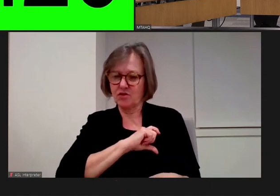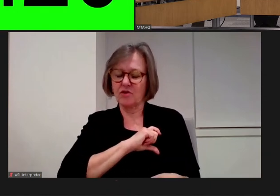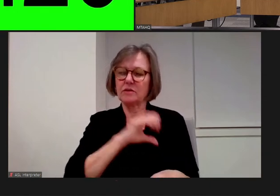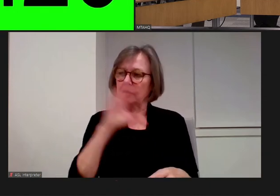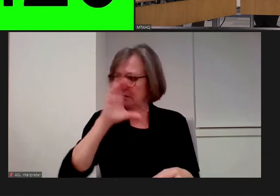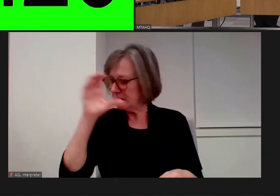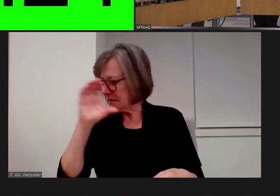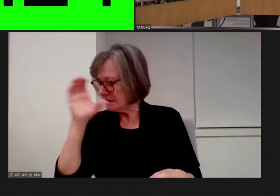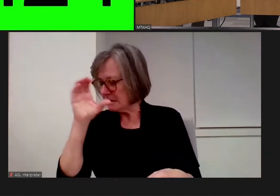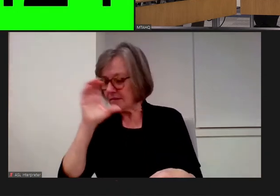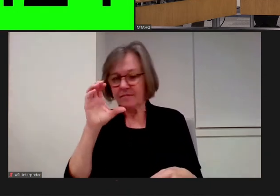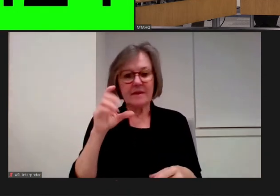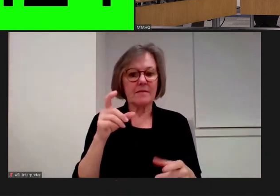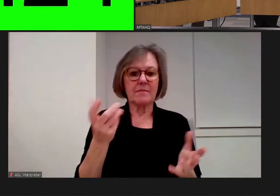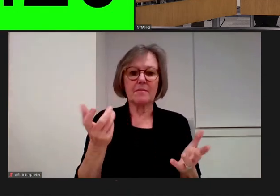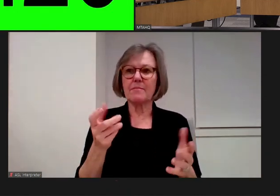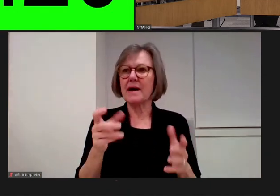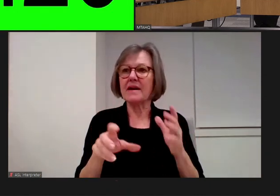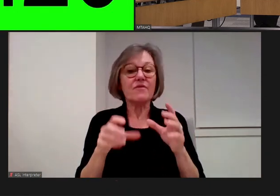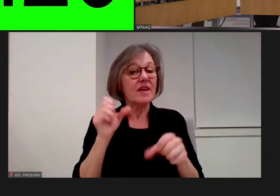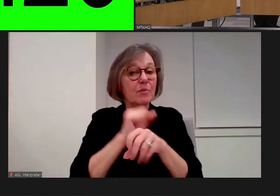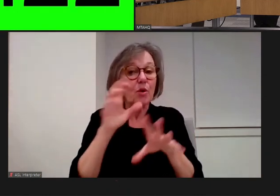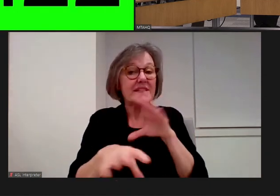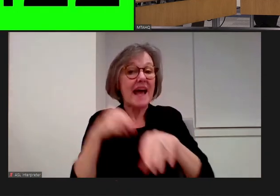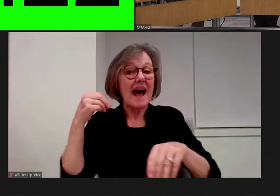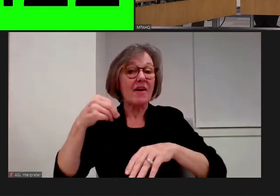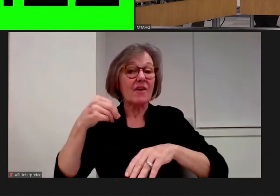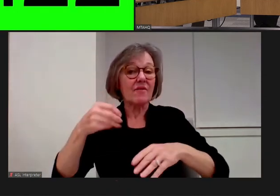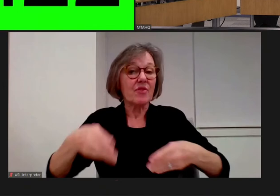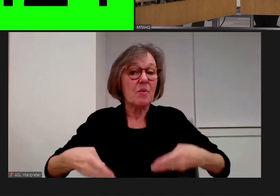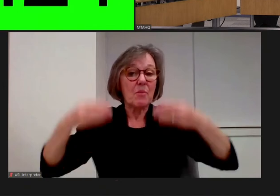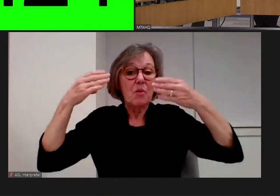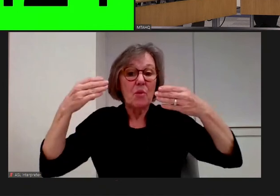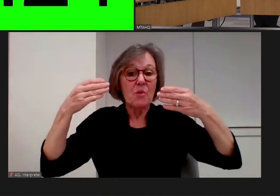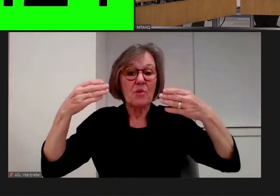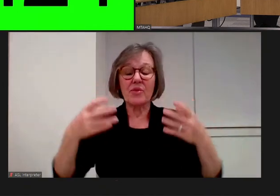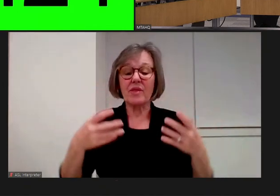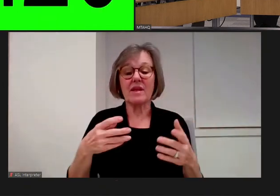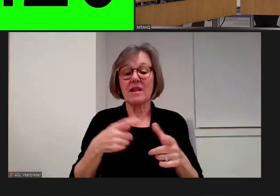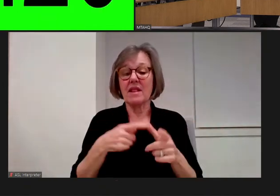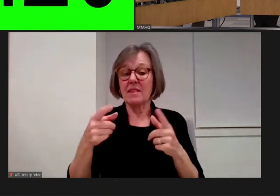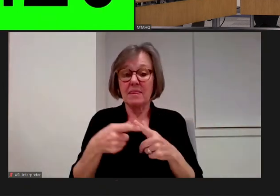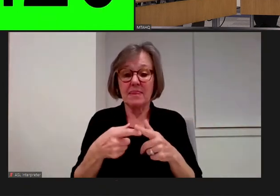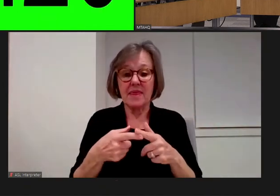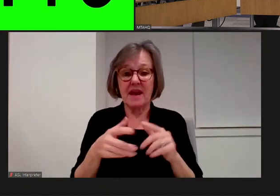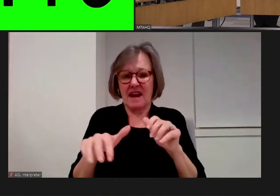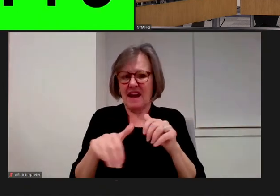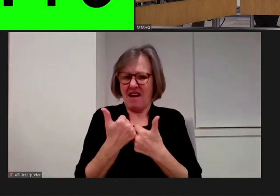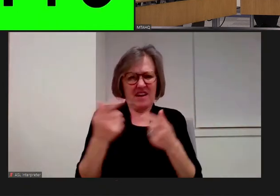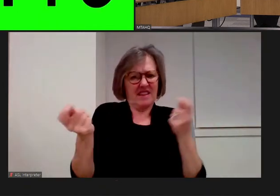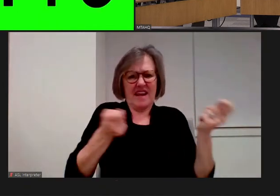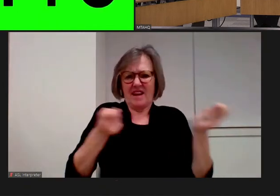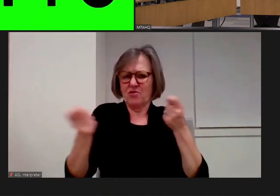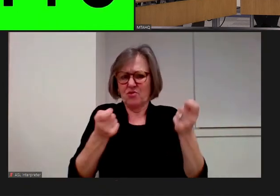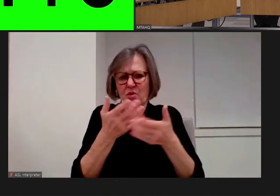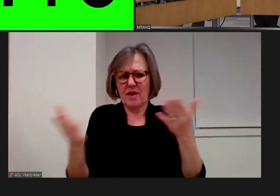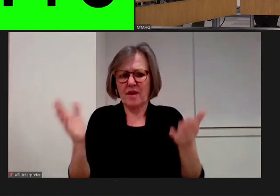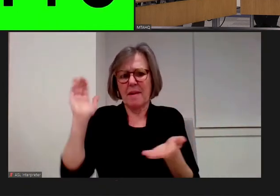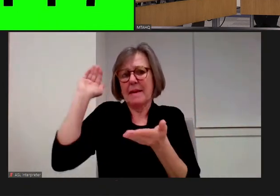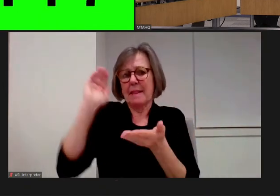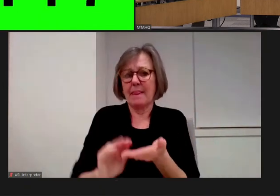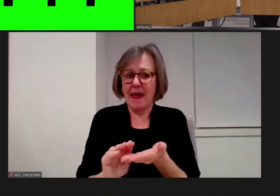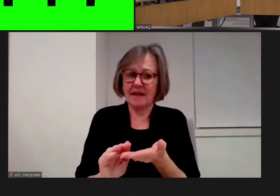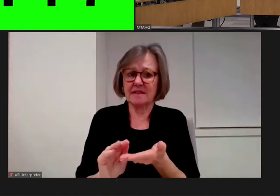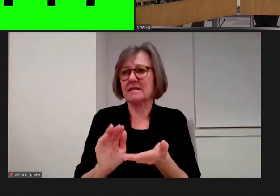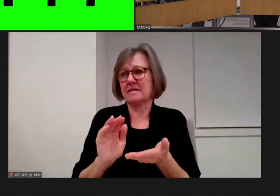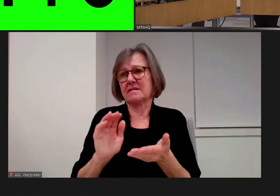again, is taking these employees out of the booth and having them around the station, does that increase their ability to patrol things, or does it decrease my ability to